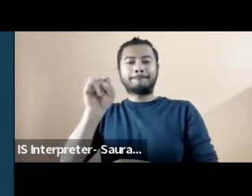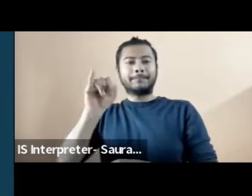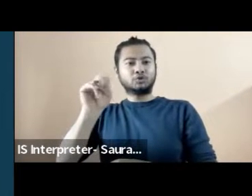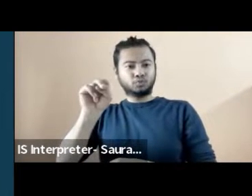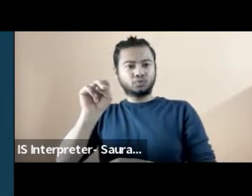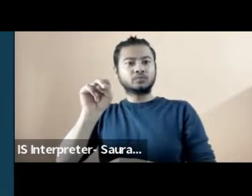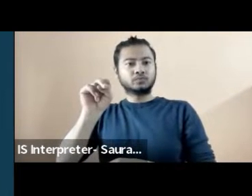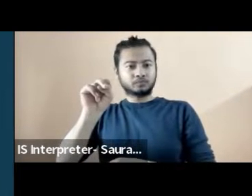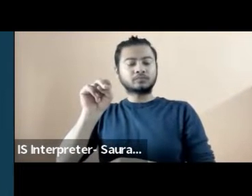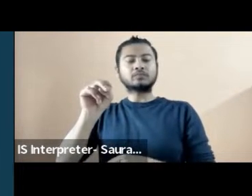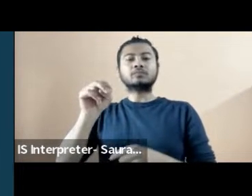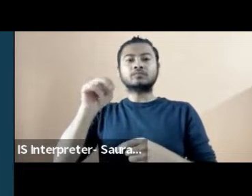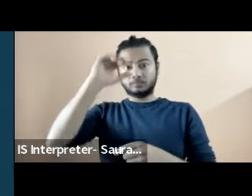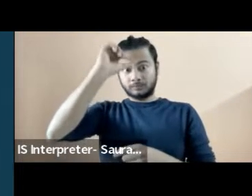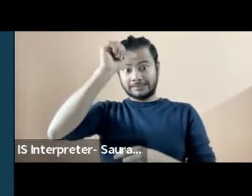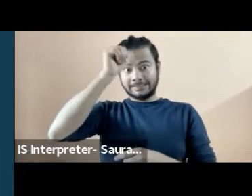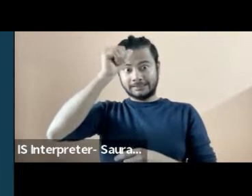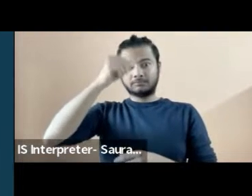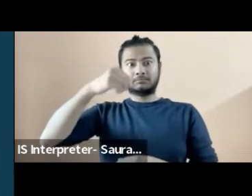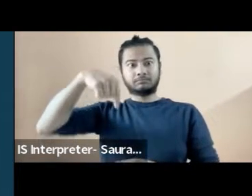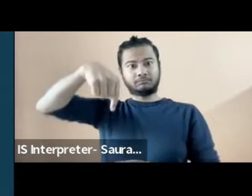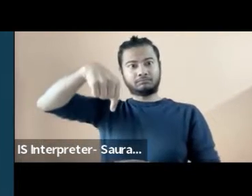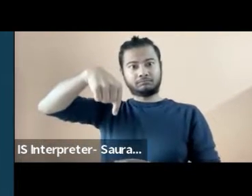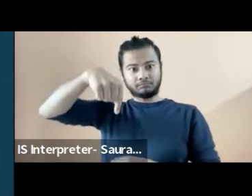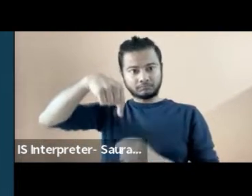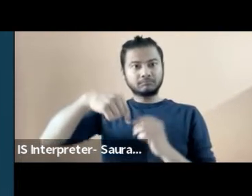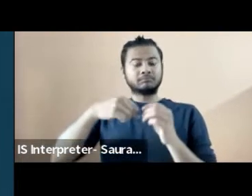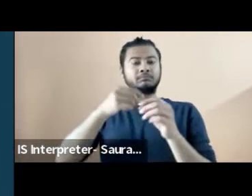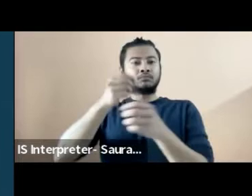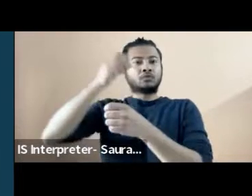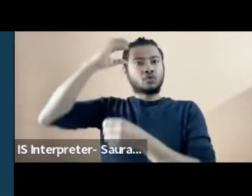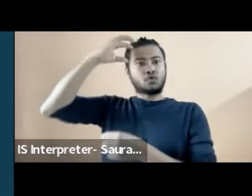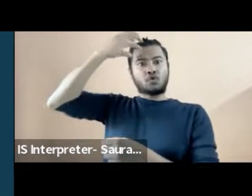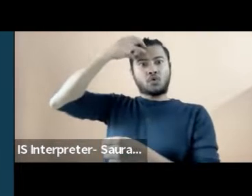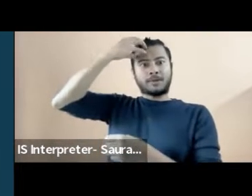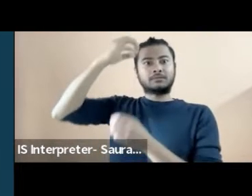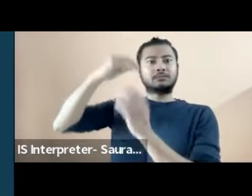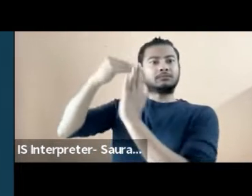Just click on just one of the buttons, like